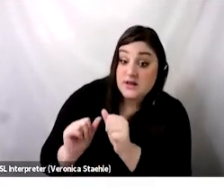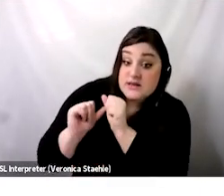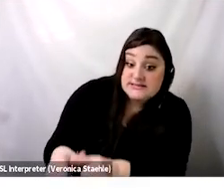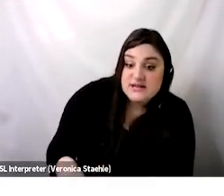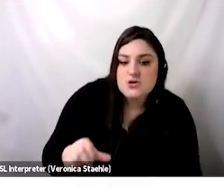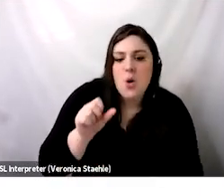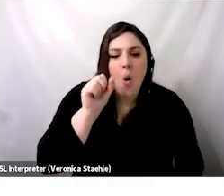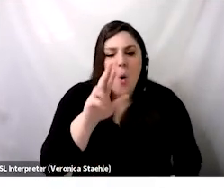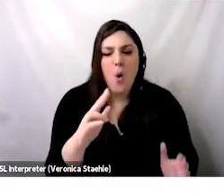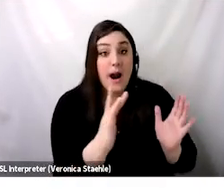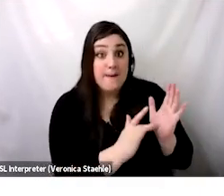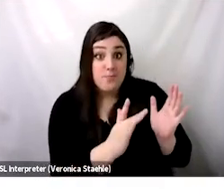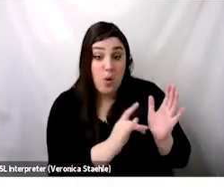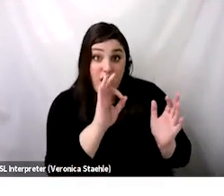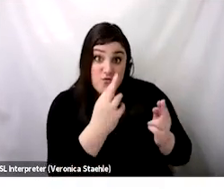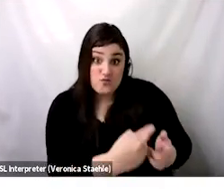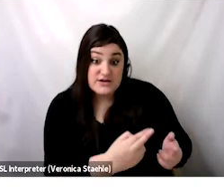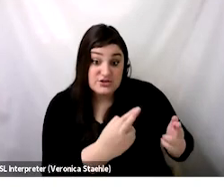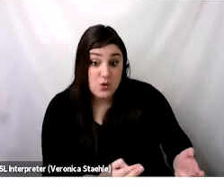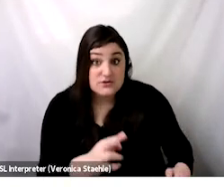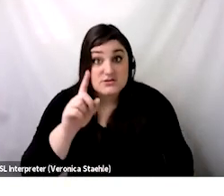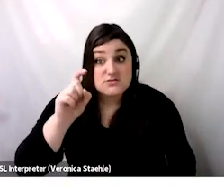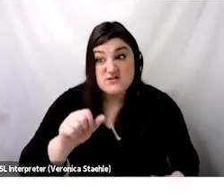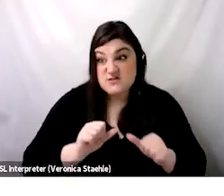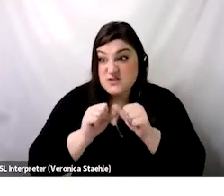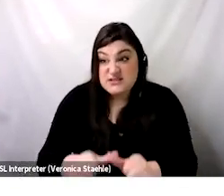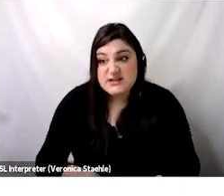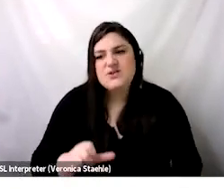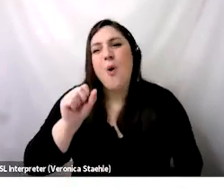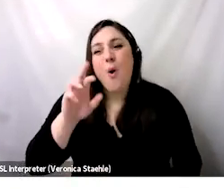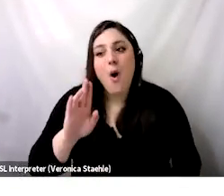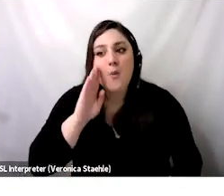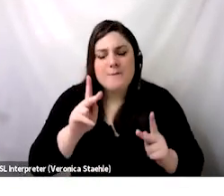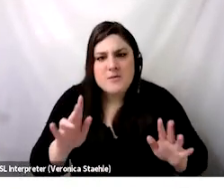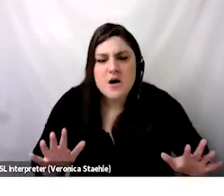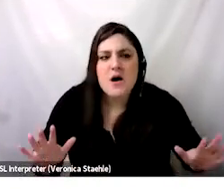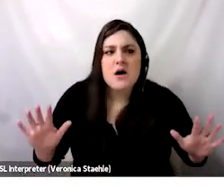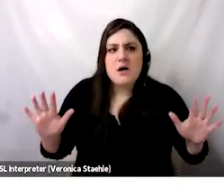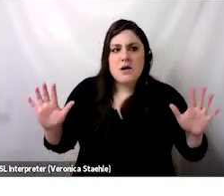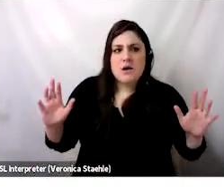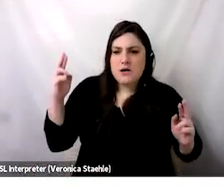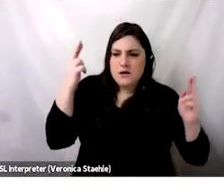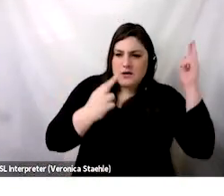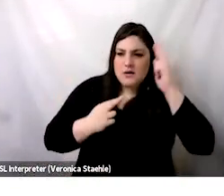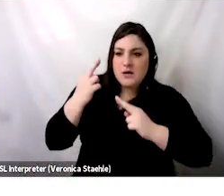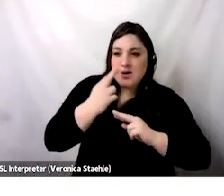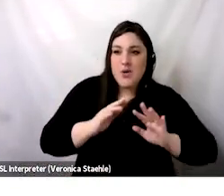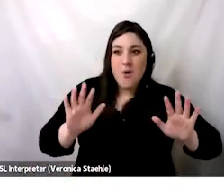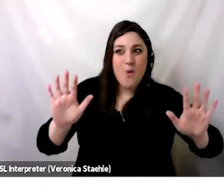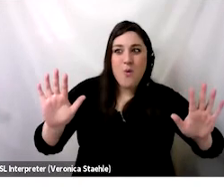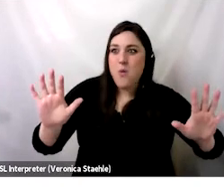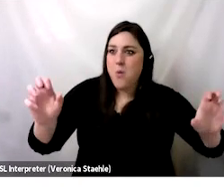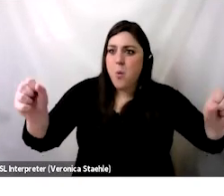will people realize that our resources are not limitless and that the future of